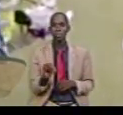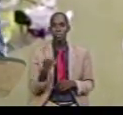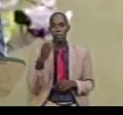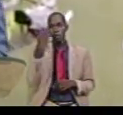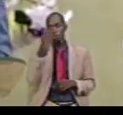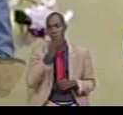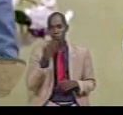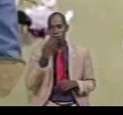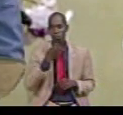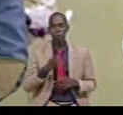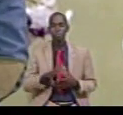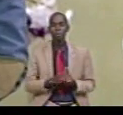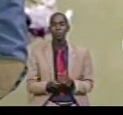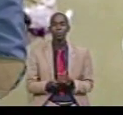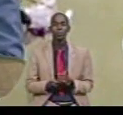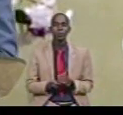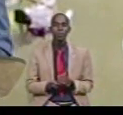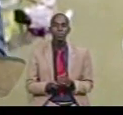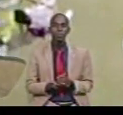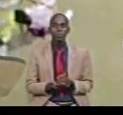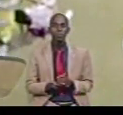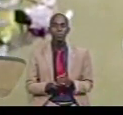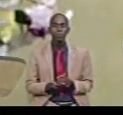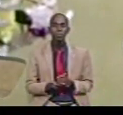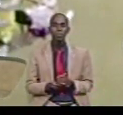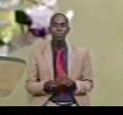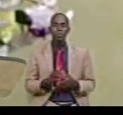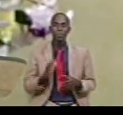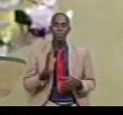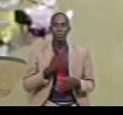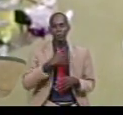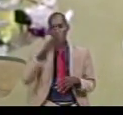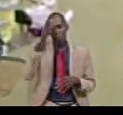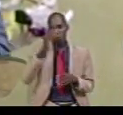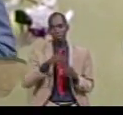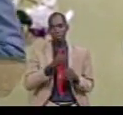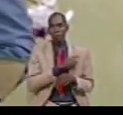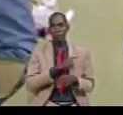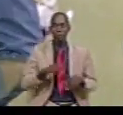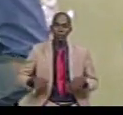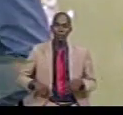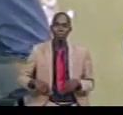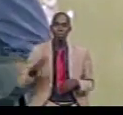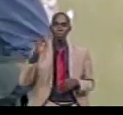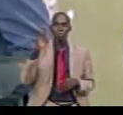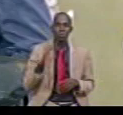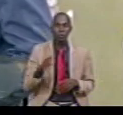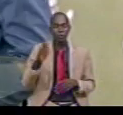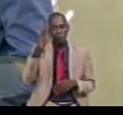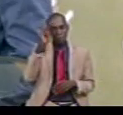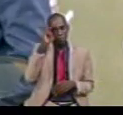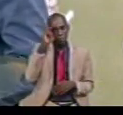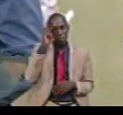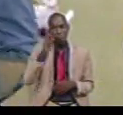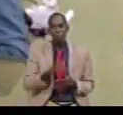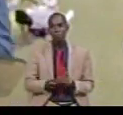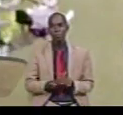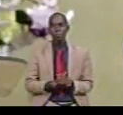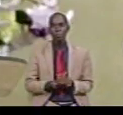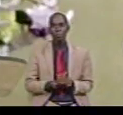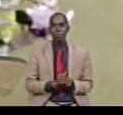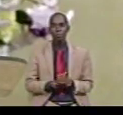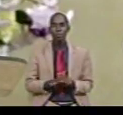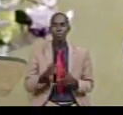Deeper Christian Life Ministry, leading our Father in the Lord, Pastor Dr. W.F. Kumuyi,